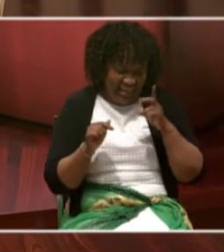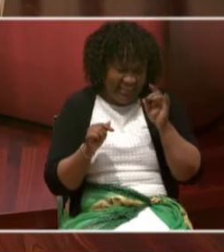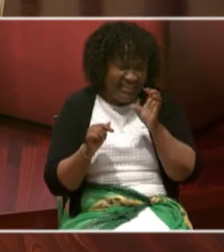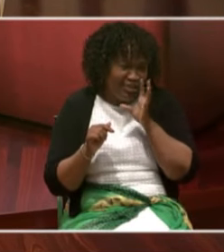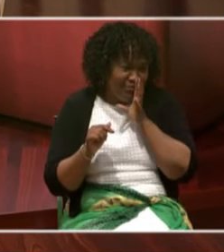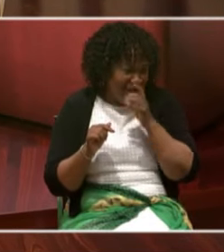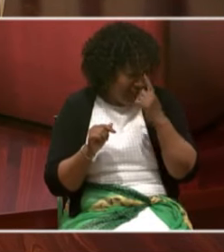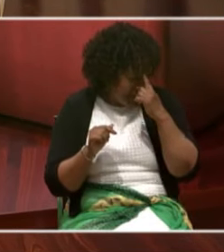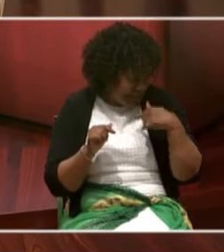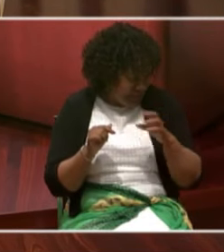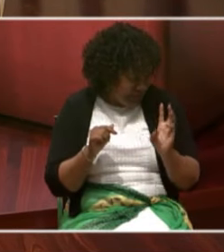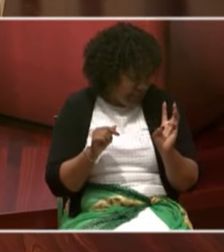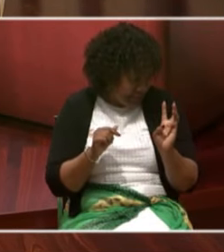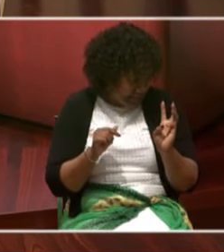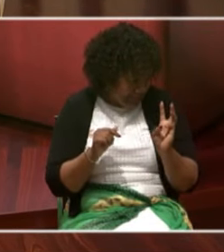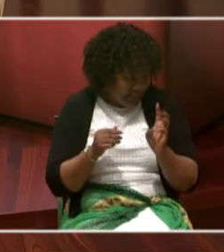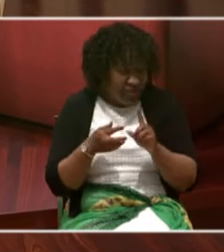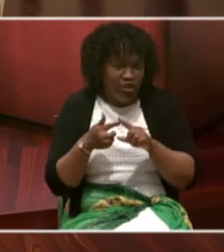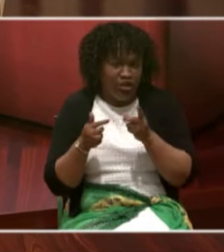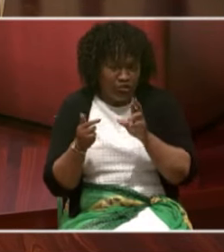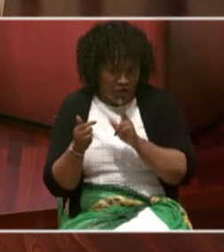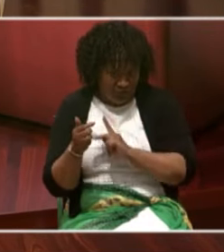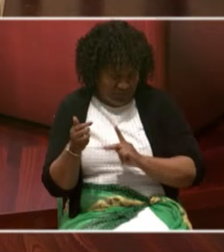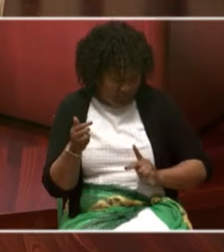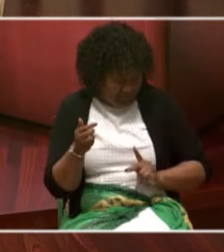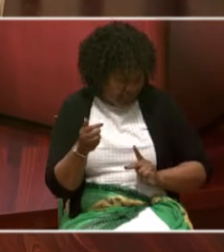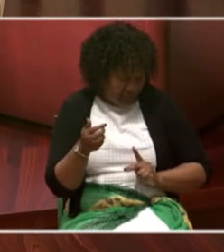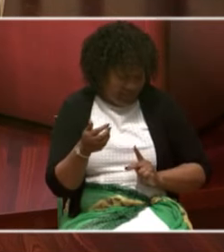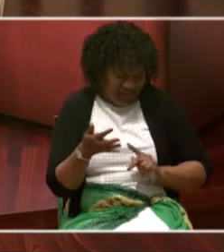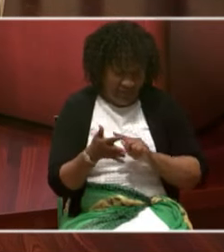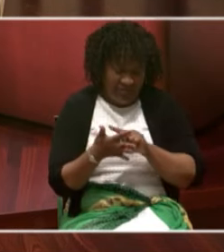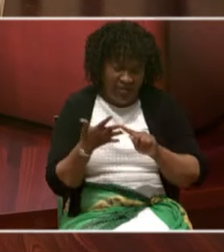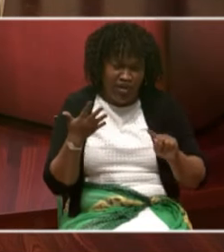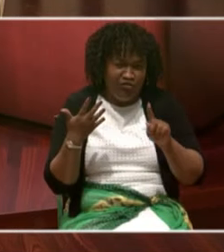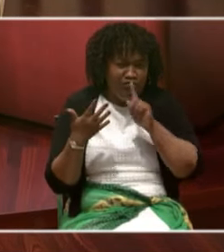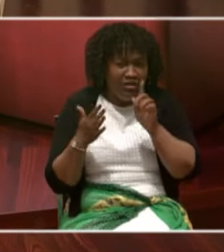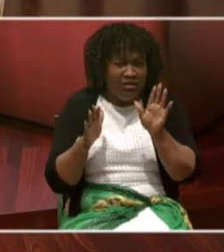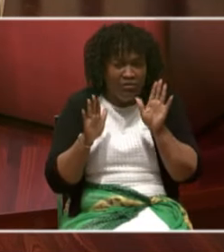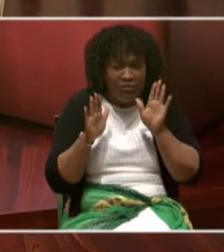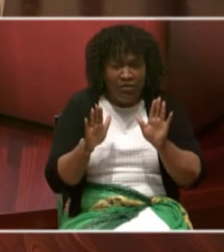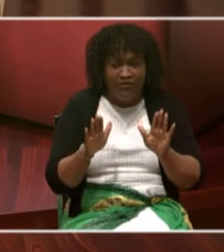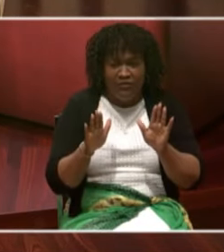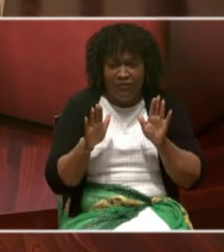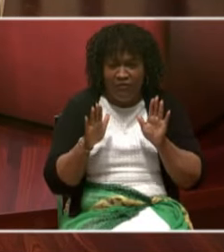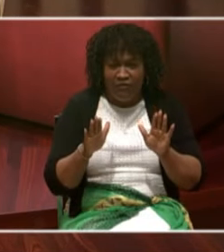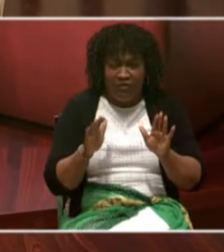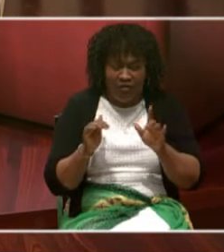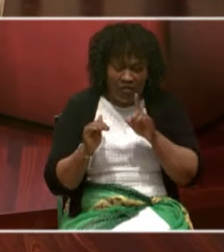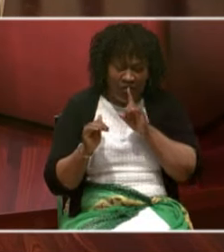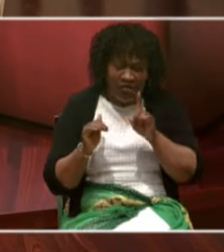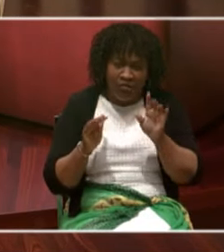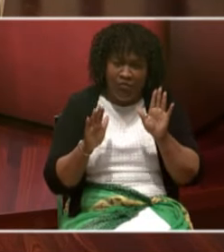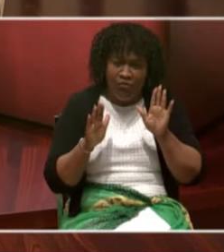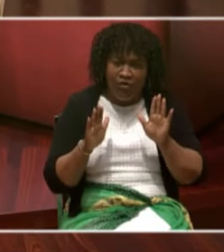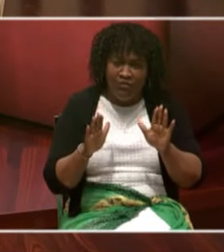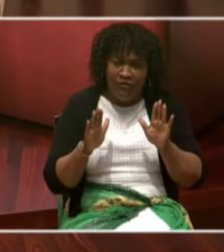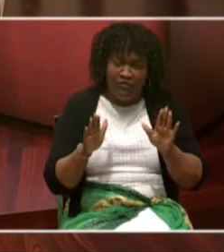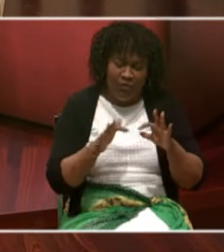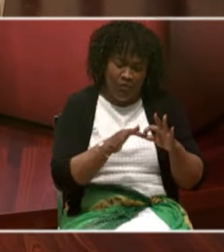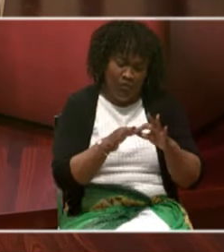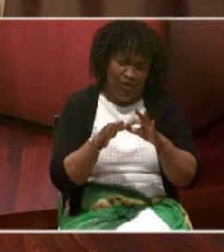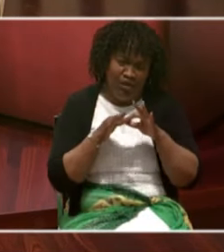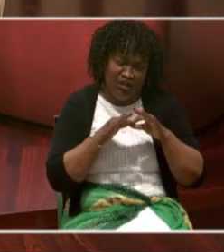Avenue, and we met with the Republican leadership, the Democratic leadership, and we